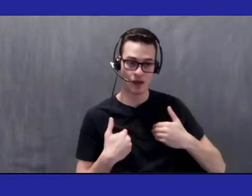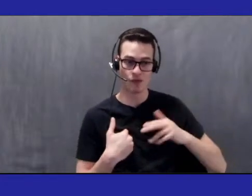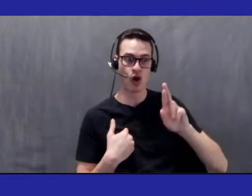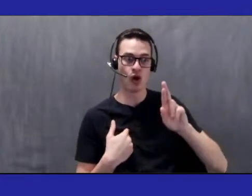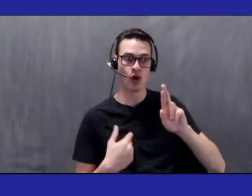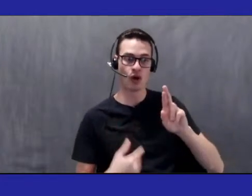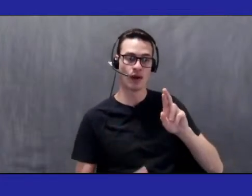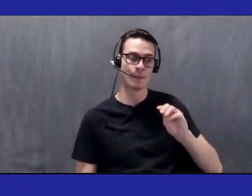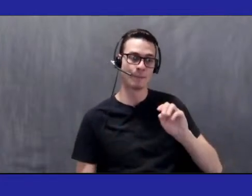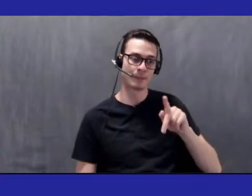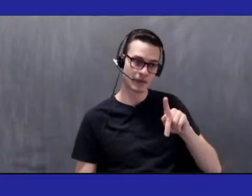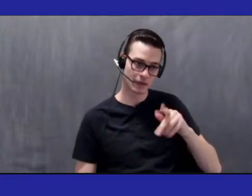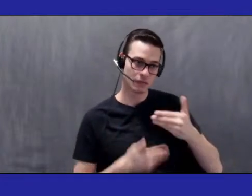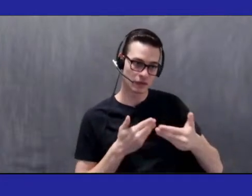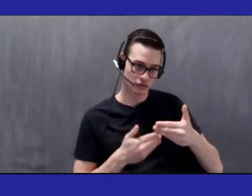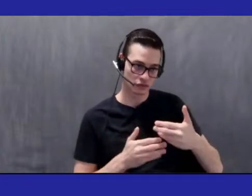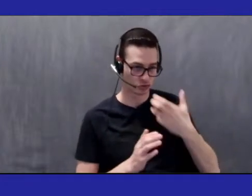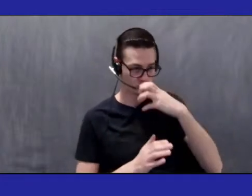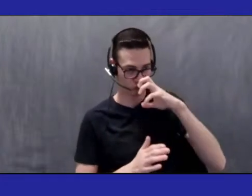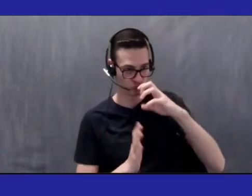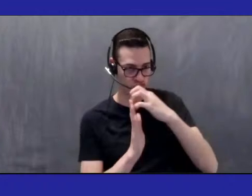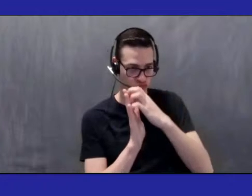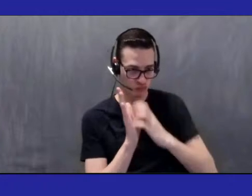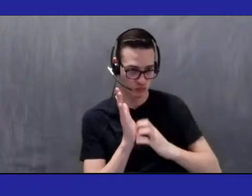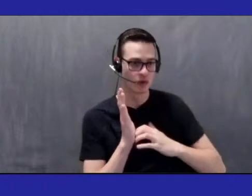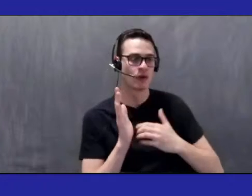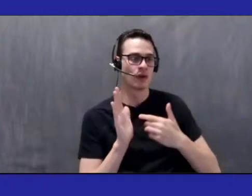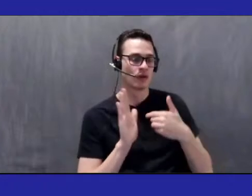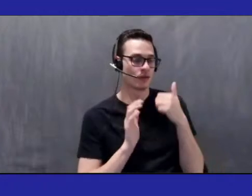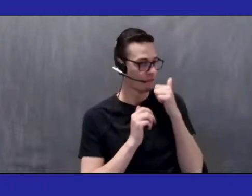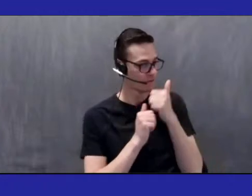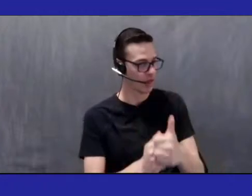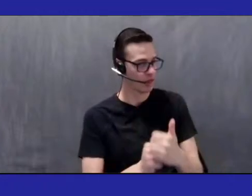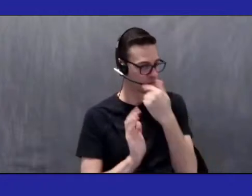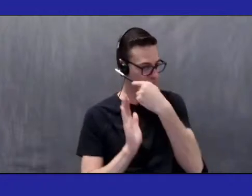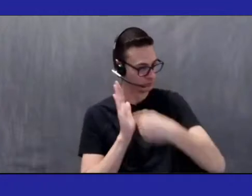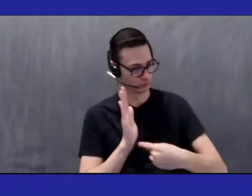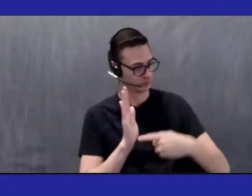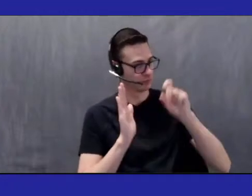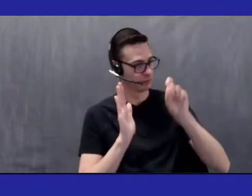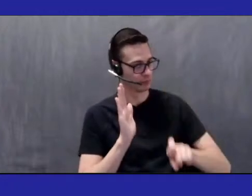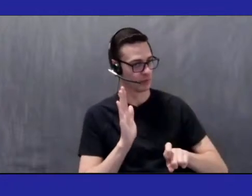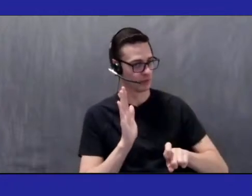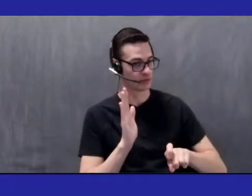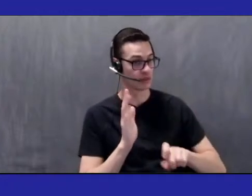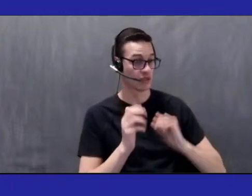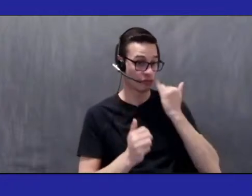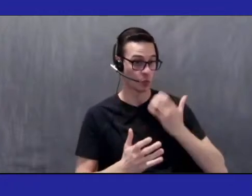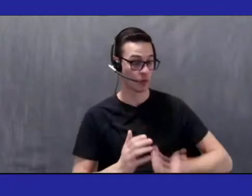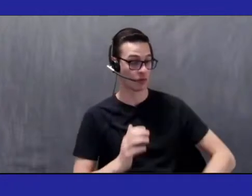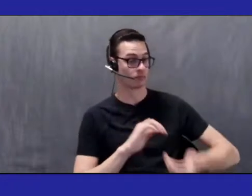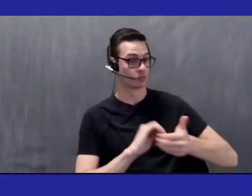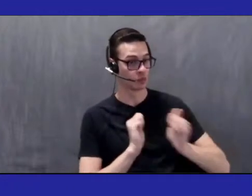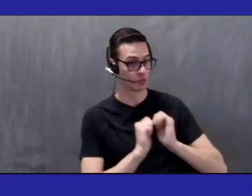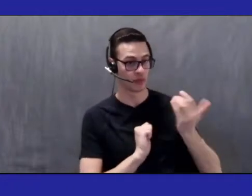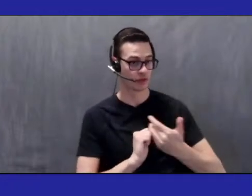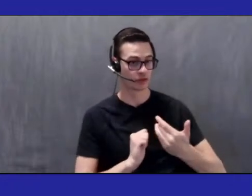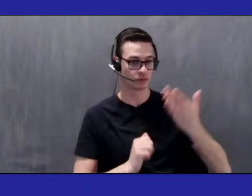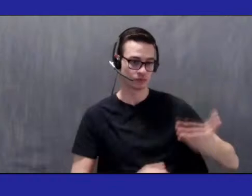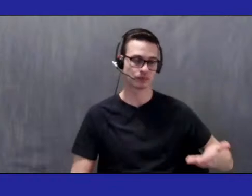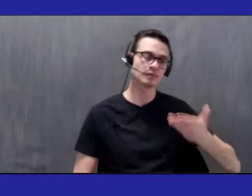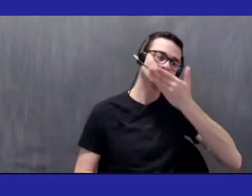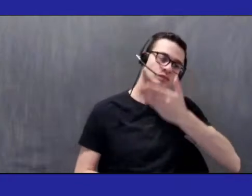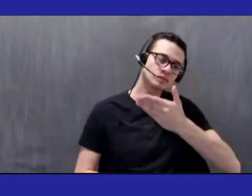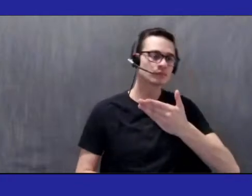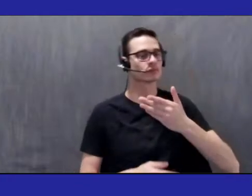which a whole bunch of rules where we put out a document and say, oh, this is how you have to be able to participate with us. You have to submit a proposal. It has to be